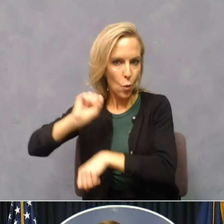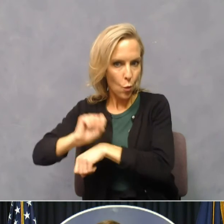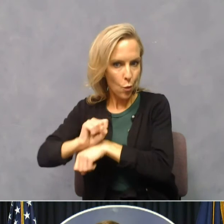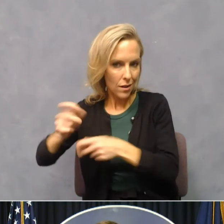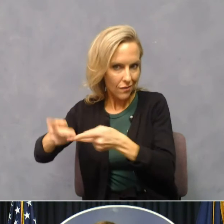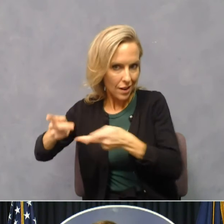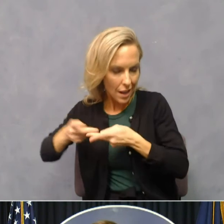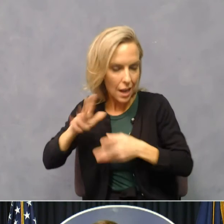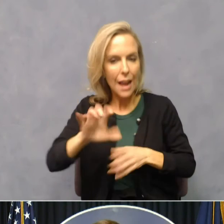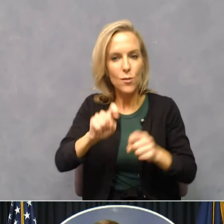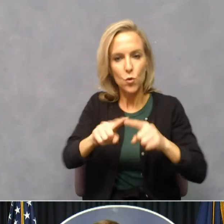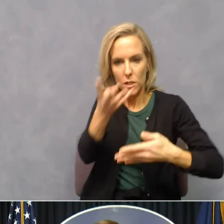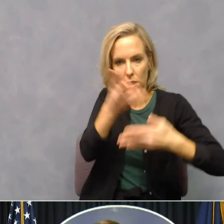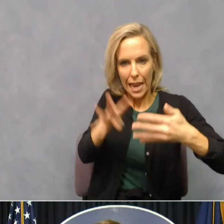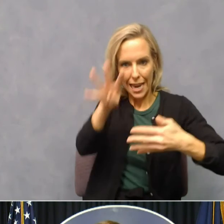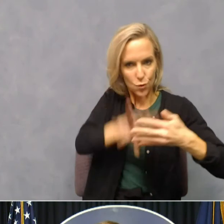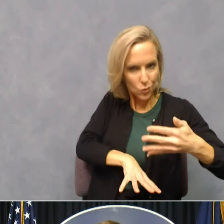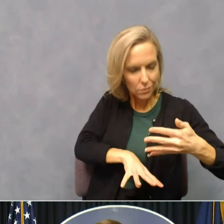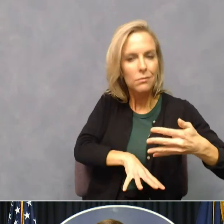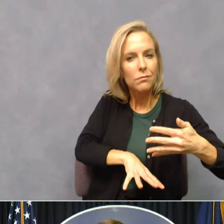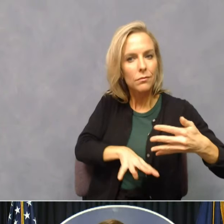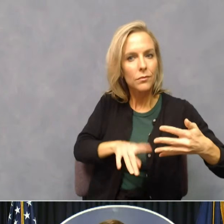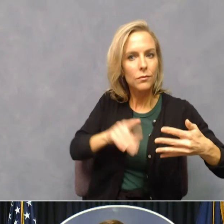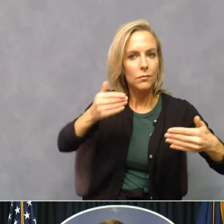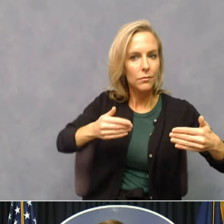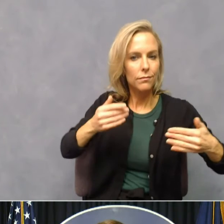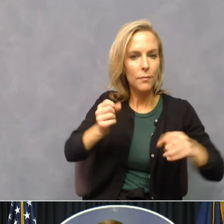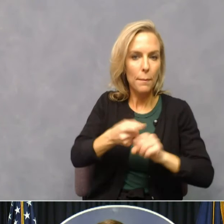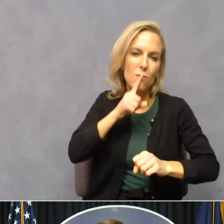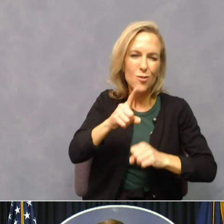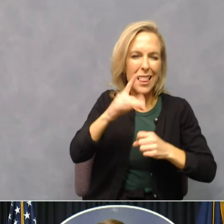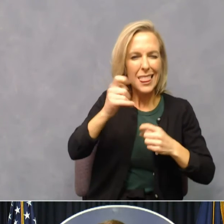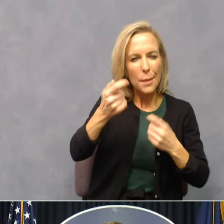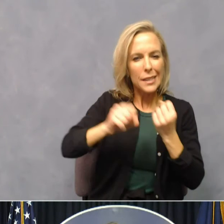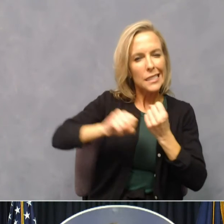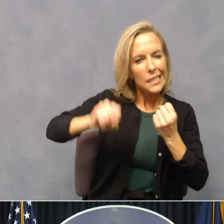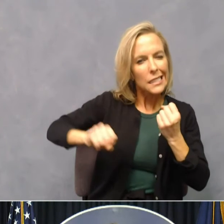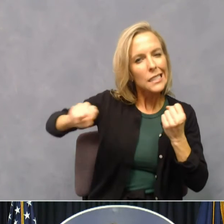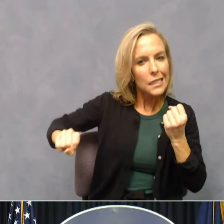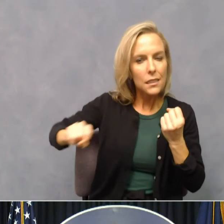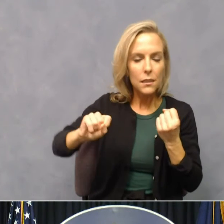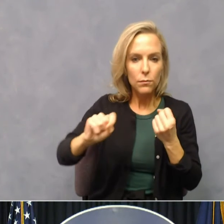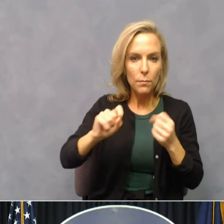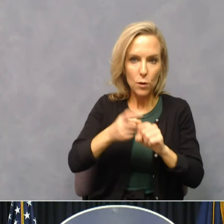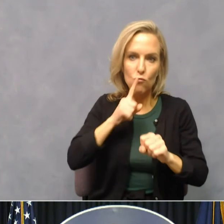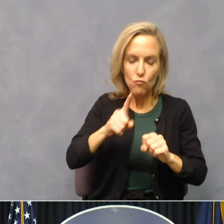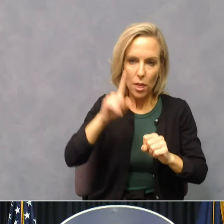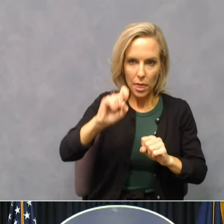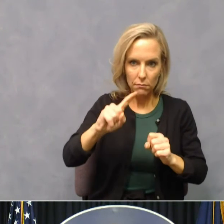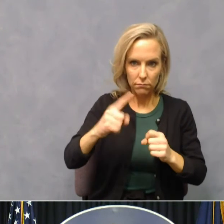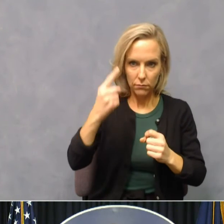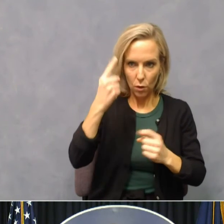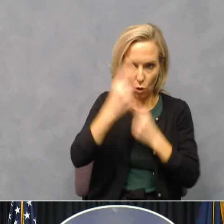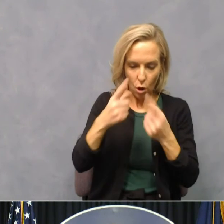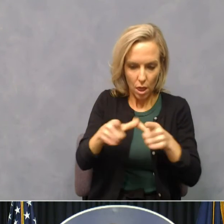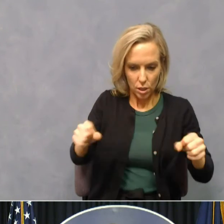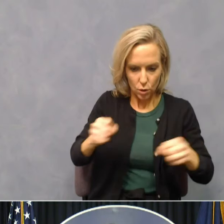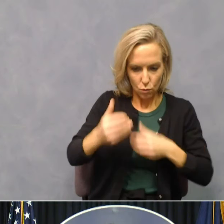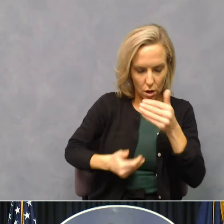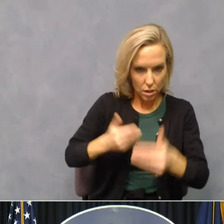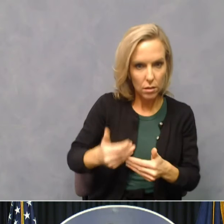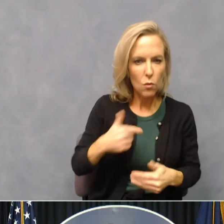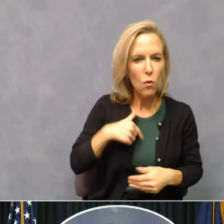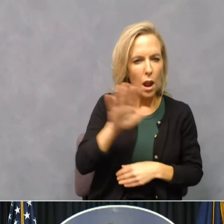schedule it out, and it's just taking a little bit longer, but it's being done thoughtfully. So what you can see is we believe we've had at least